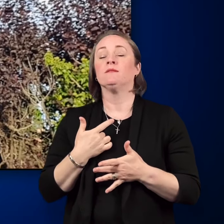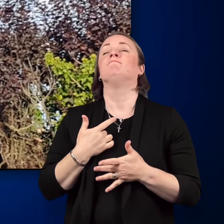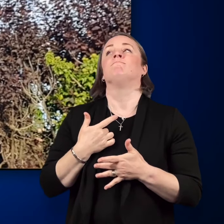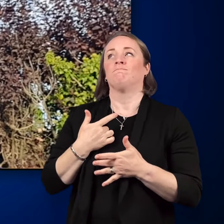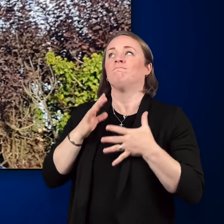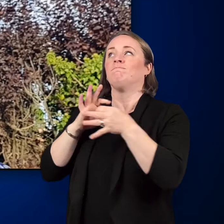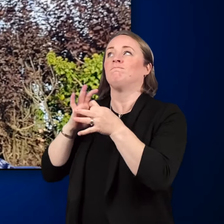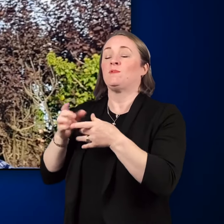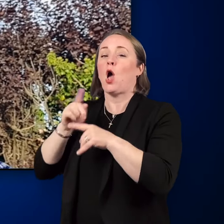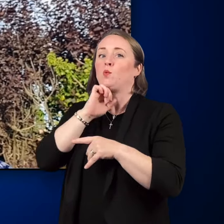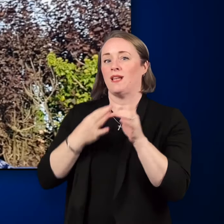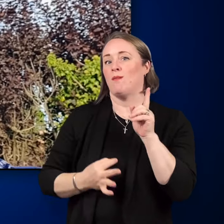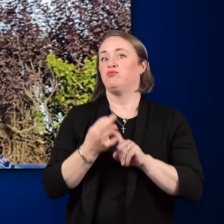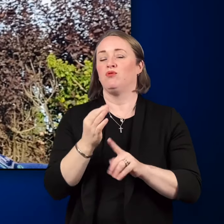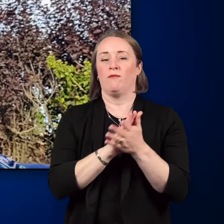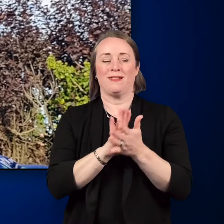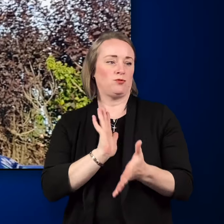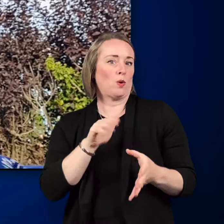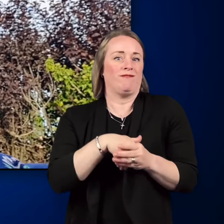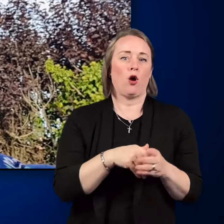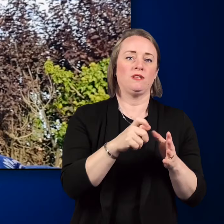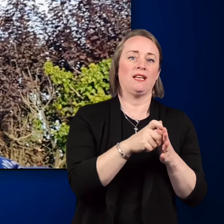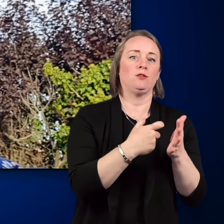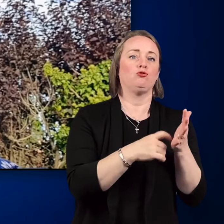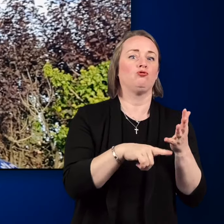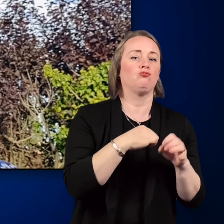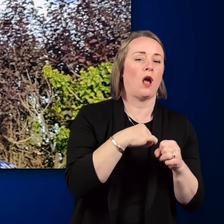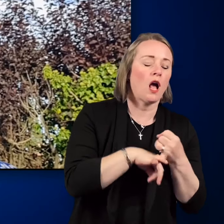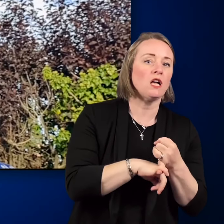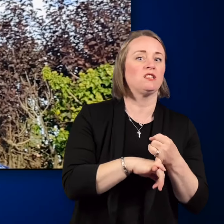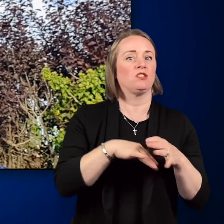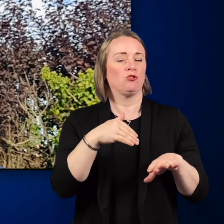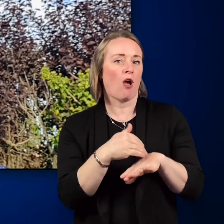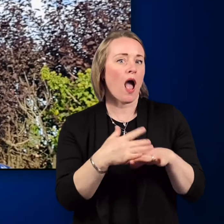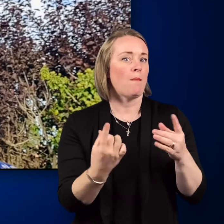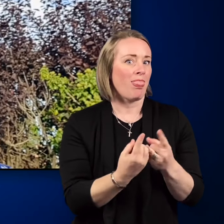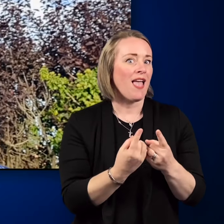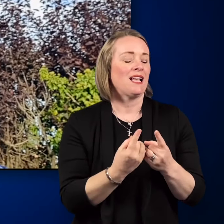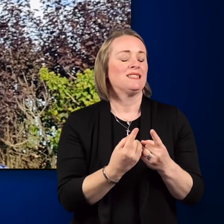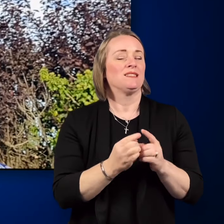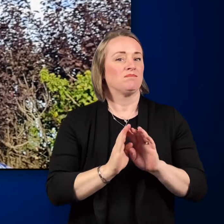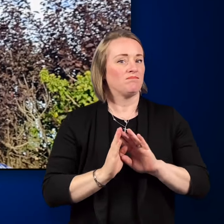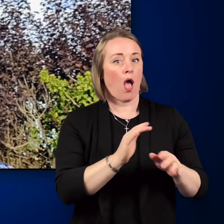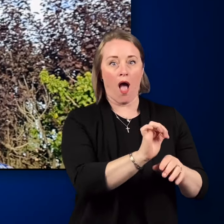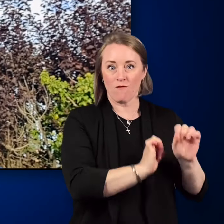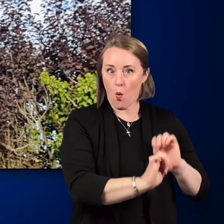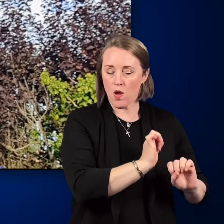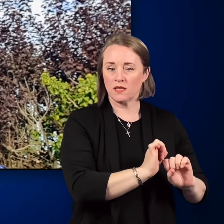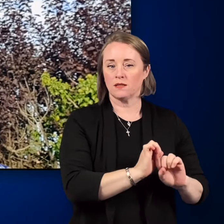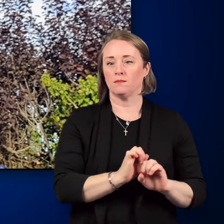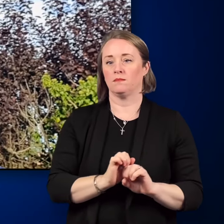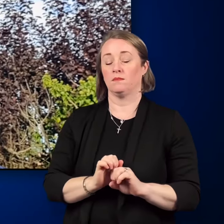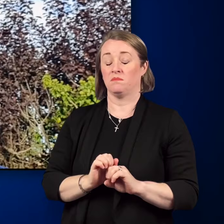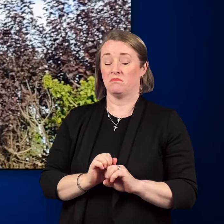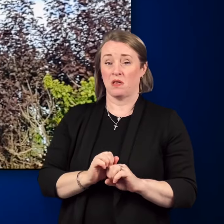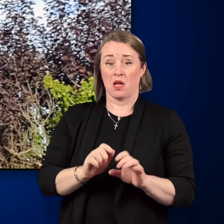lines. Those who are angry at the things they've experienced through life would release it and have peace. They would have a